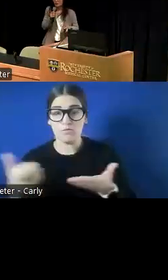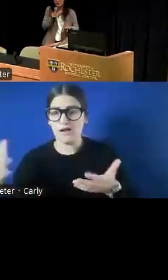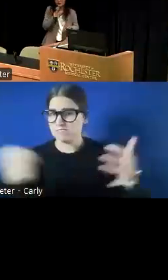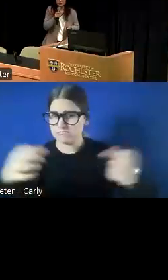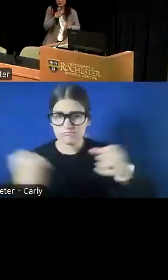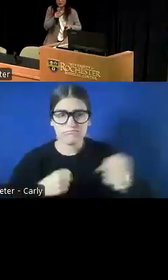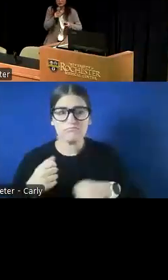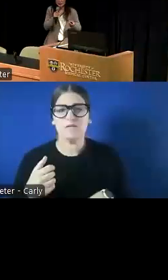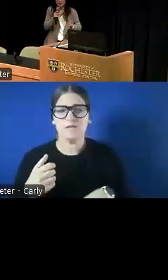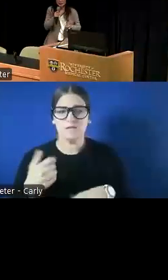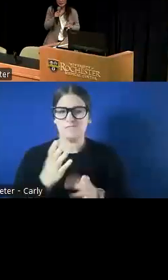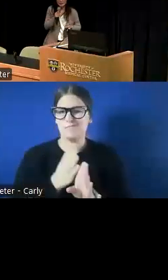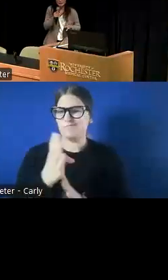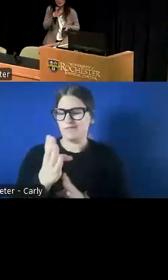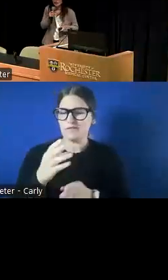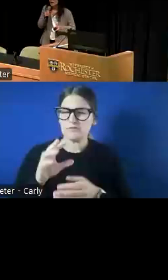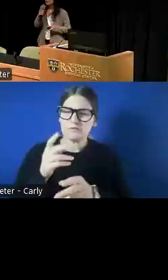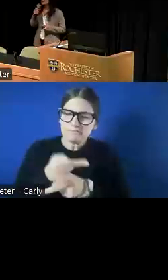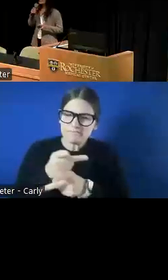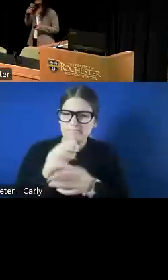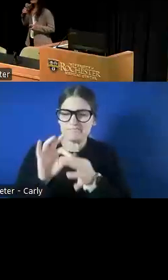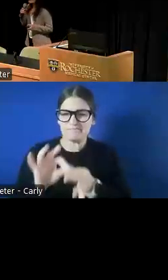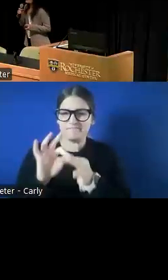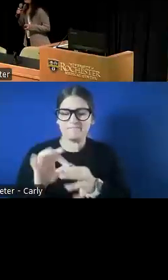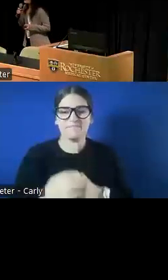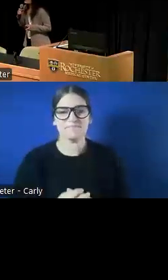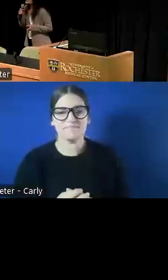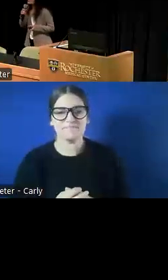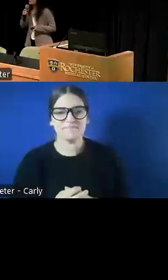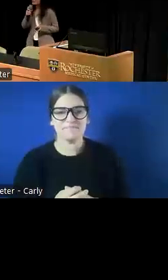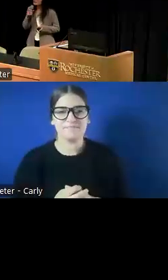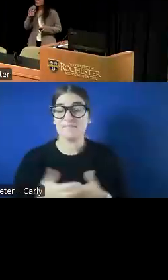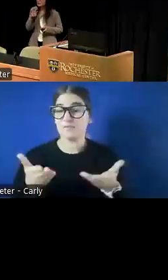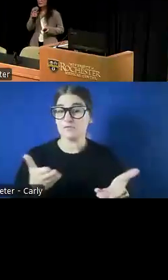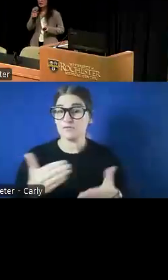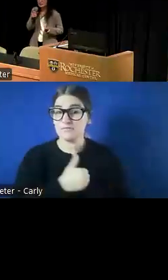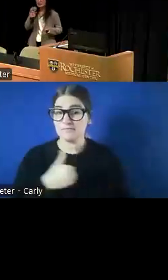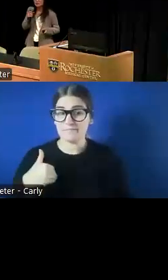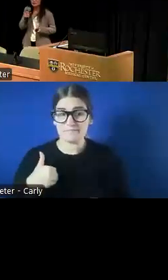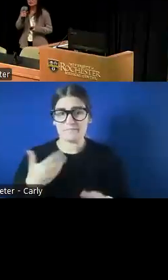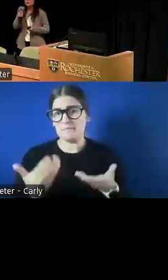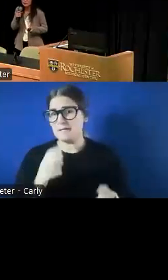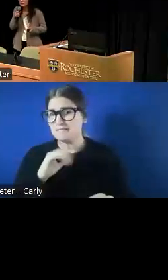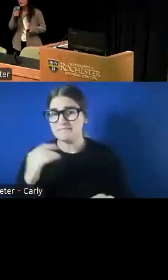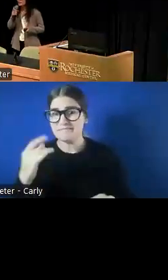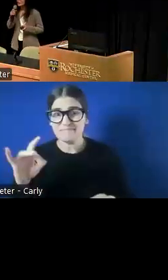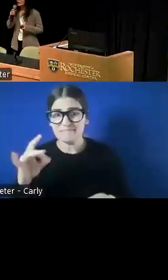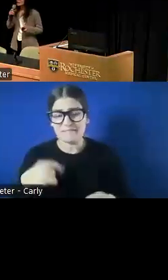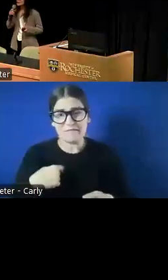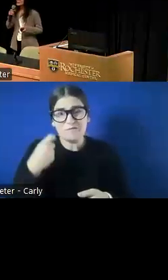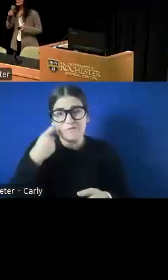a professional kind of care connection. And think about it, service members might be 18-year-olds,